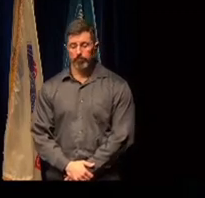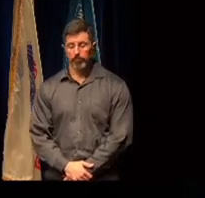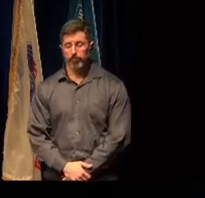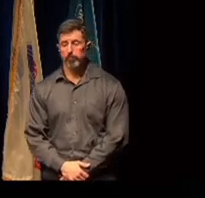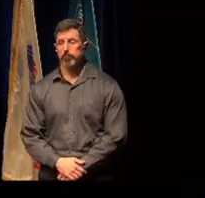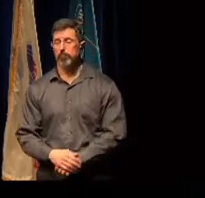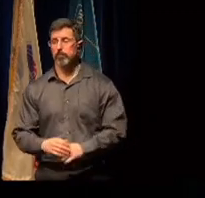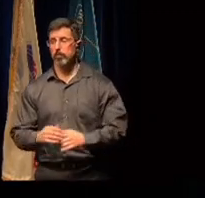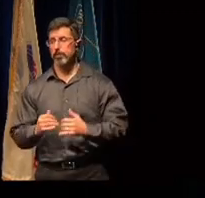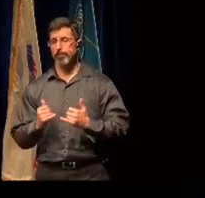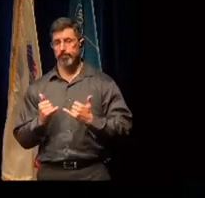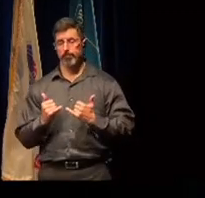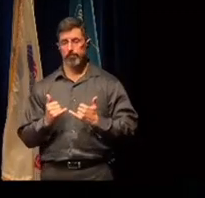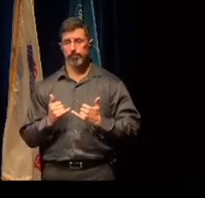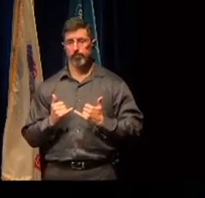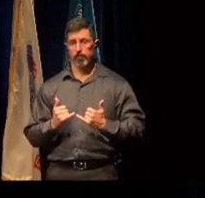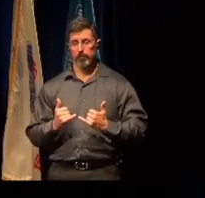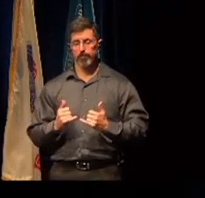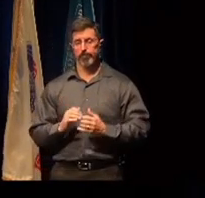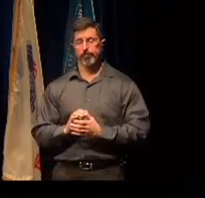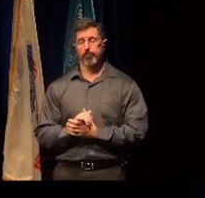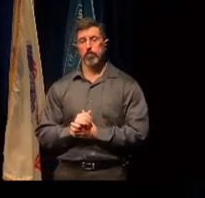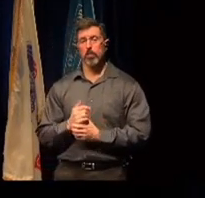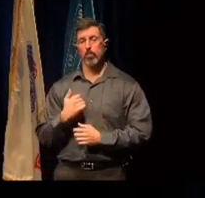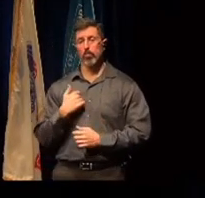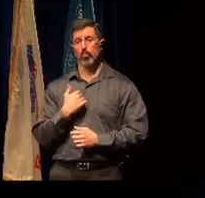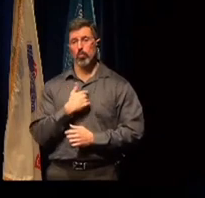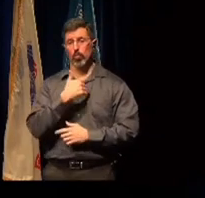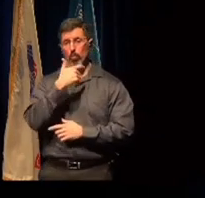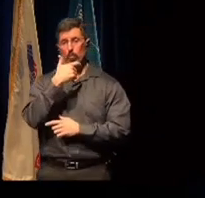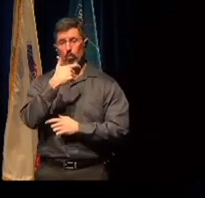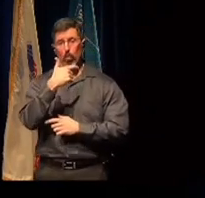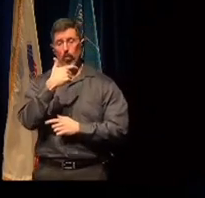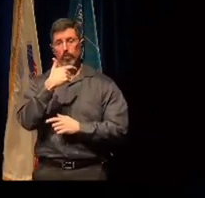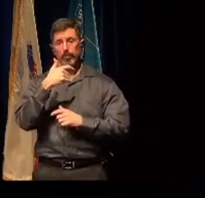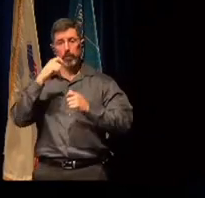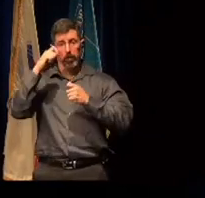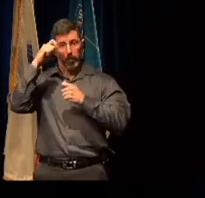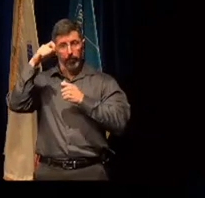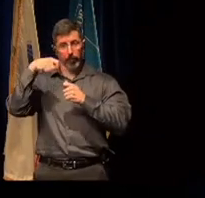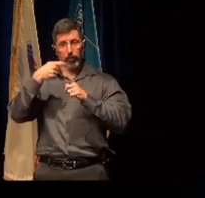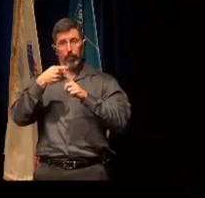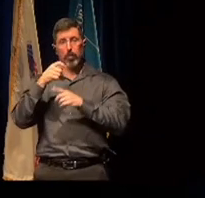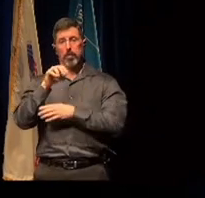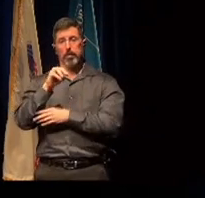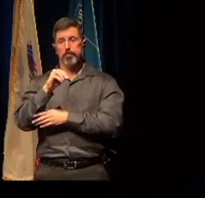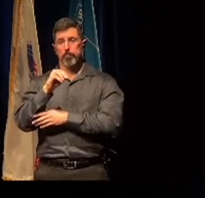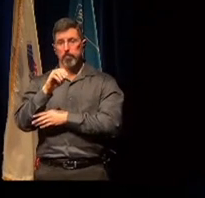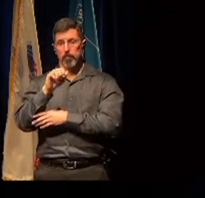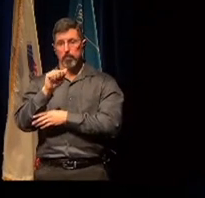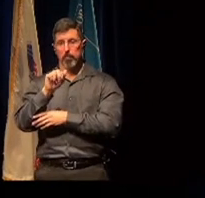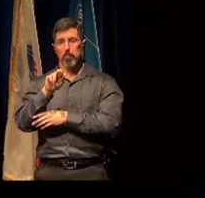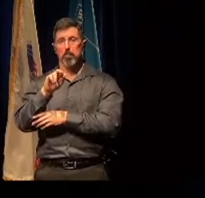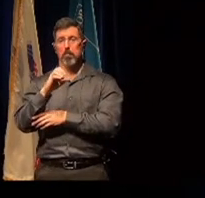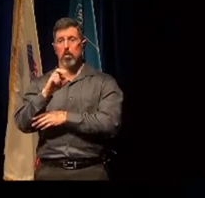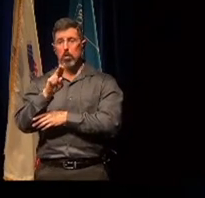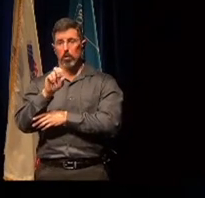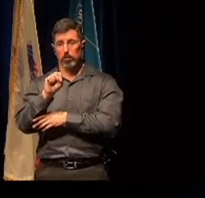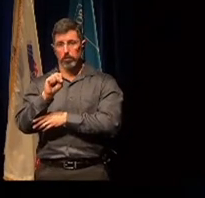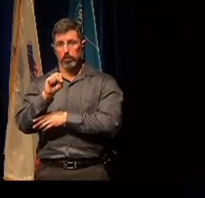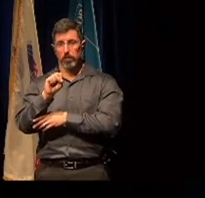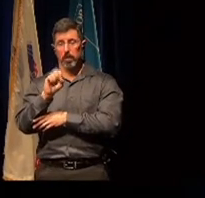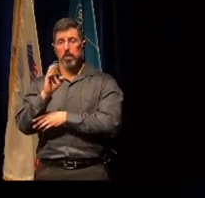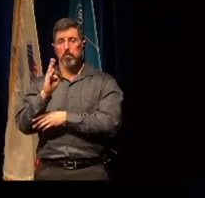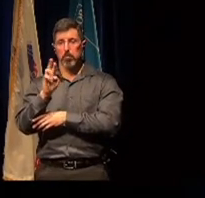This time, we're going to watch a video of Marcus Brotherton, who was the author of Gary's book, They